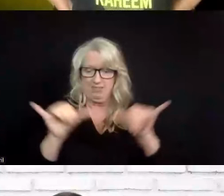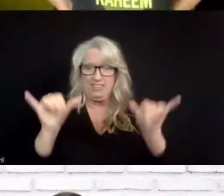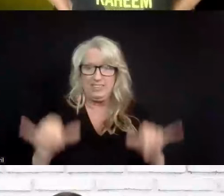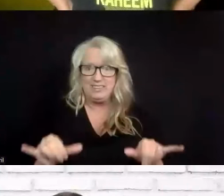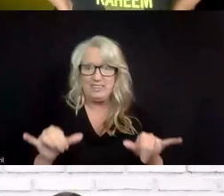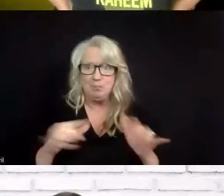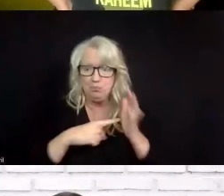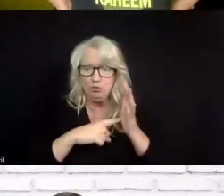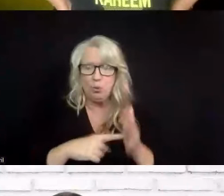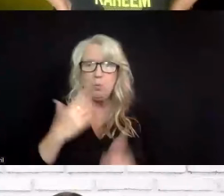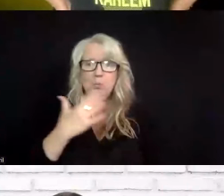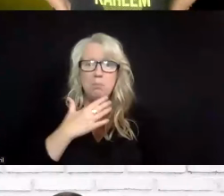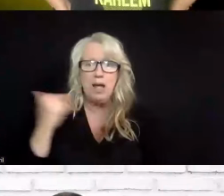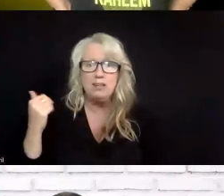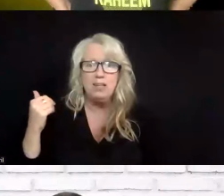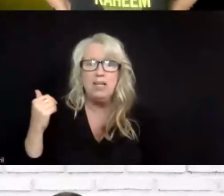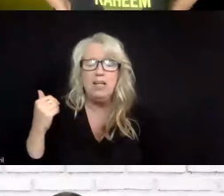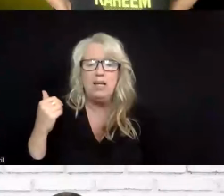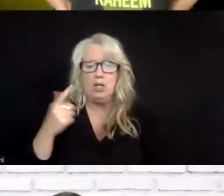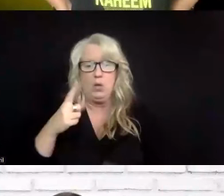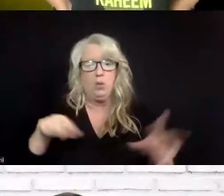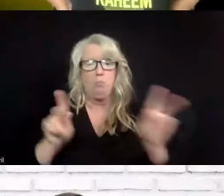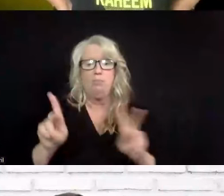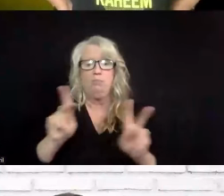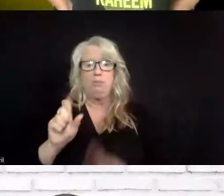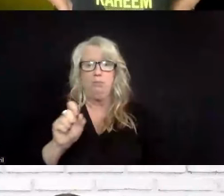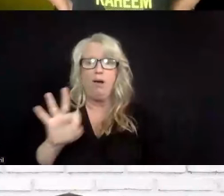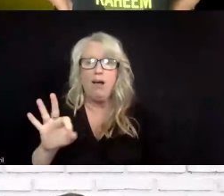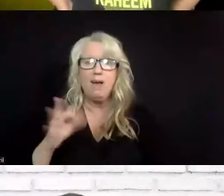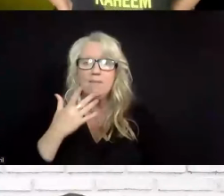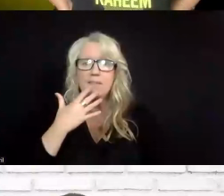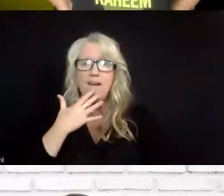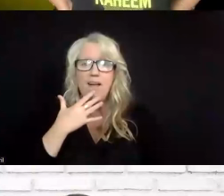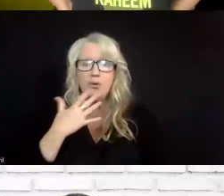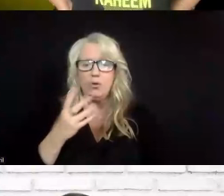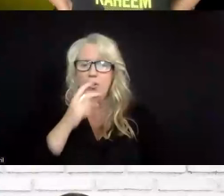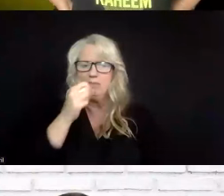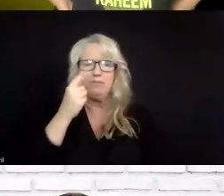best puts people of color at